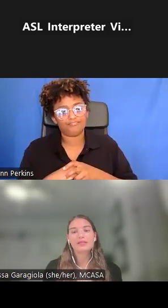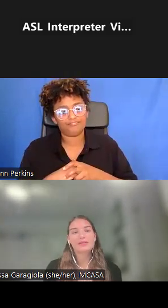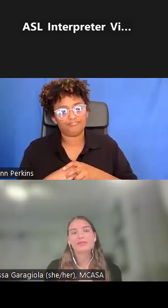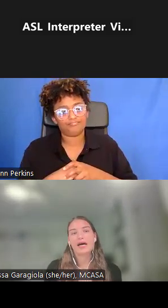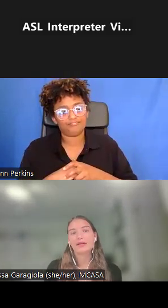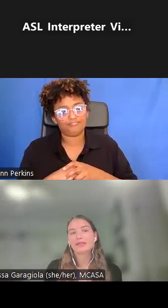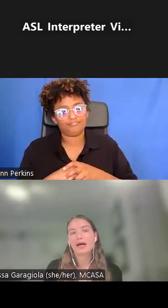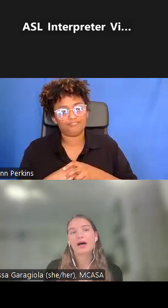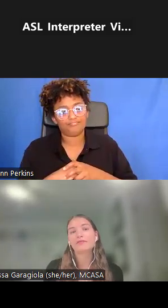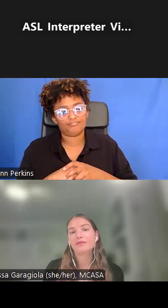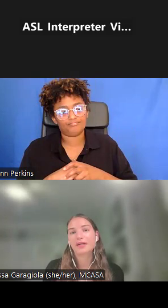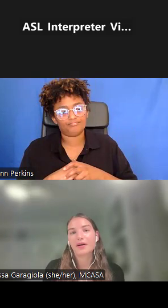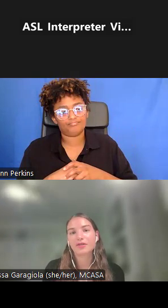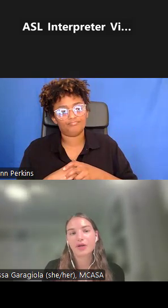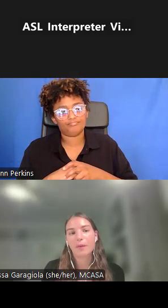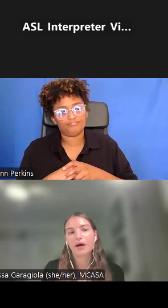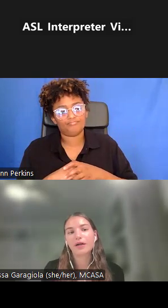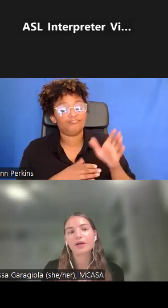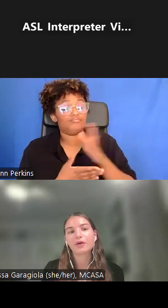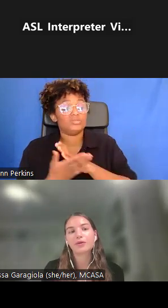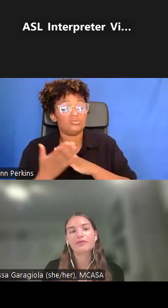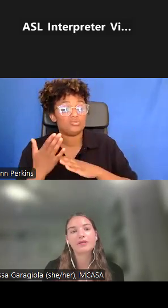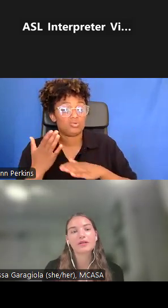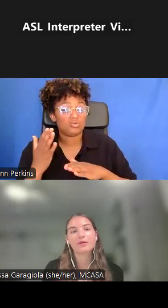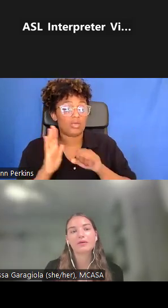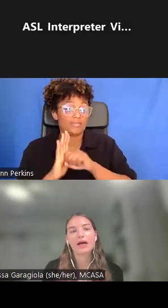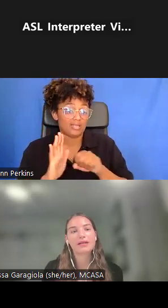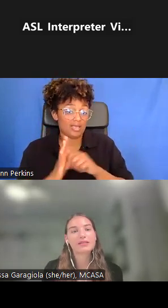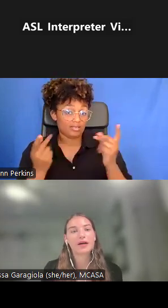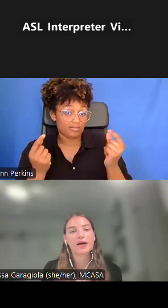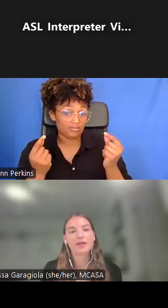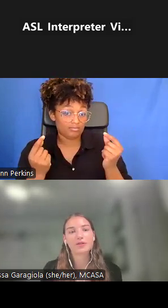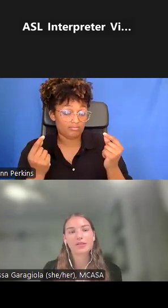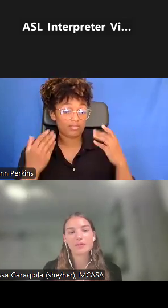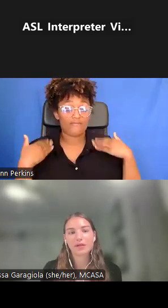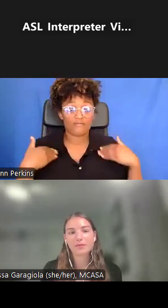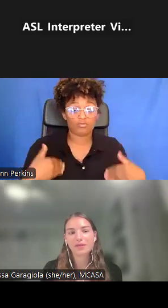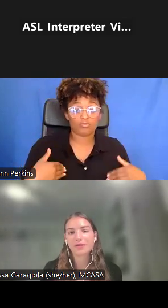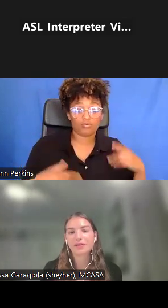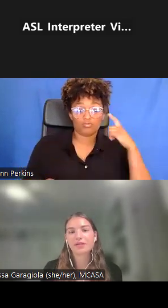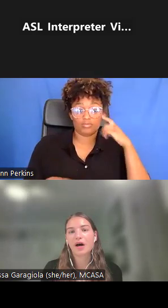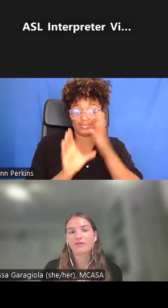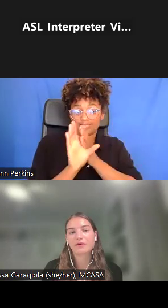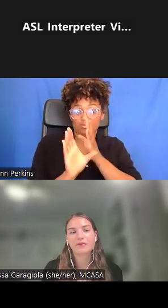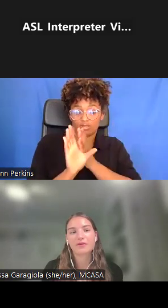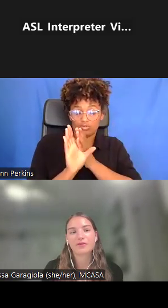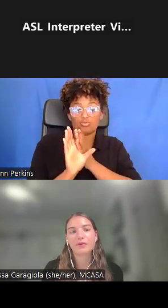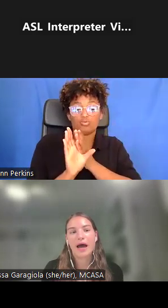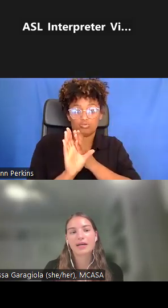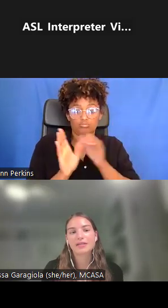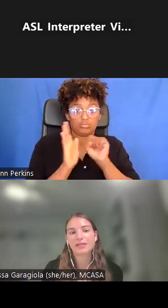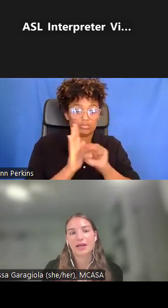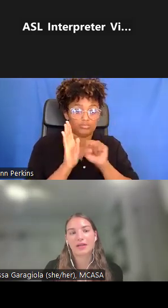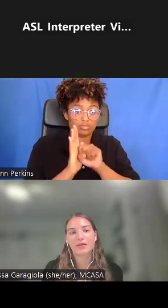So, some signs of vicarious trauma include physical and psychological symptoms, and this is often referred